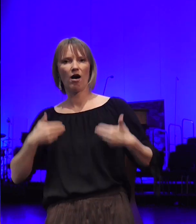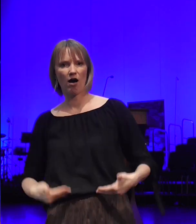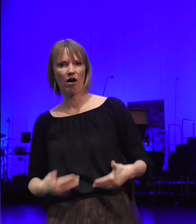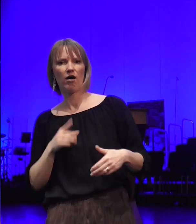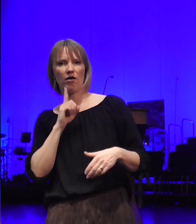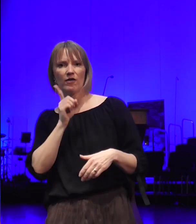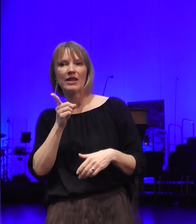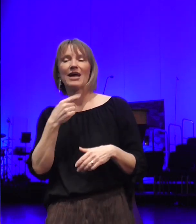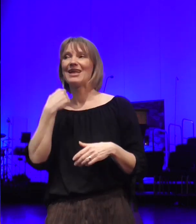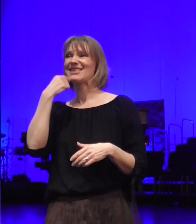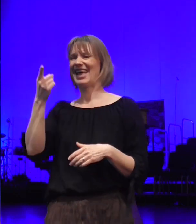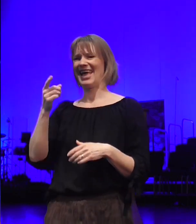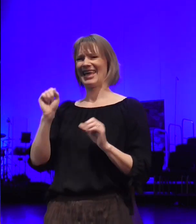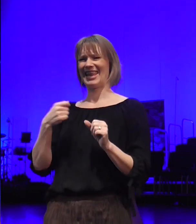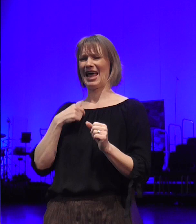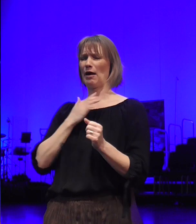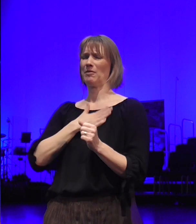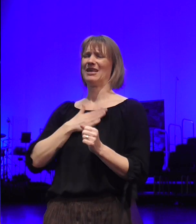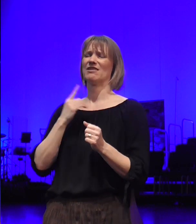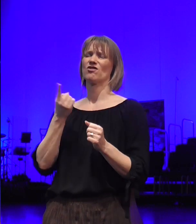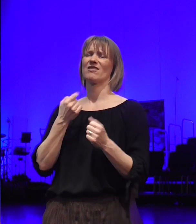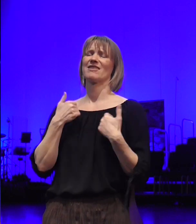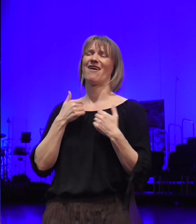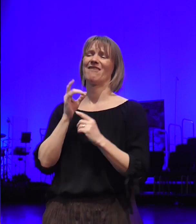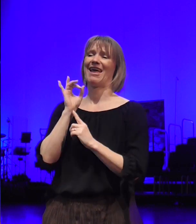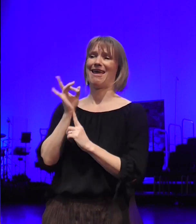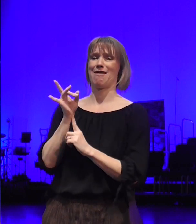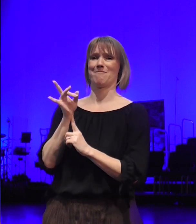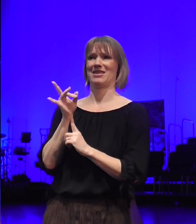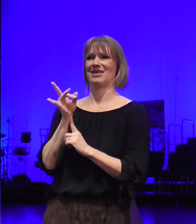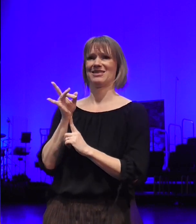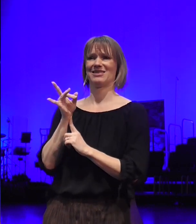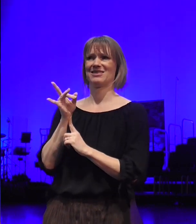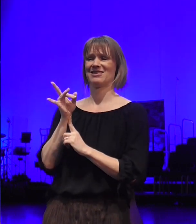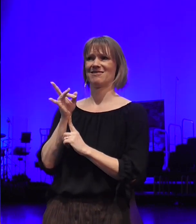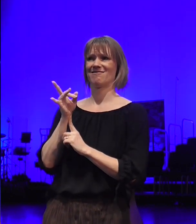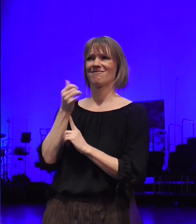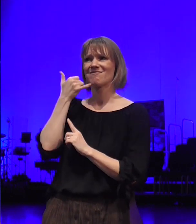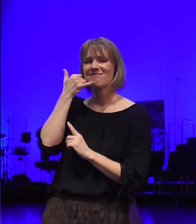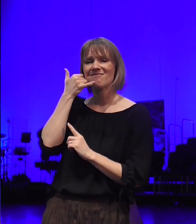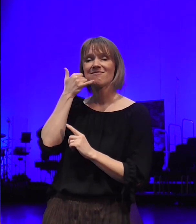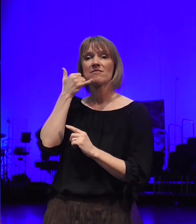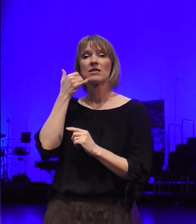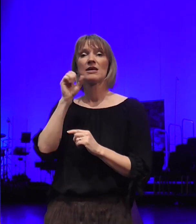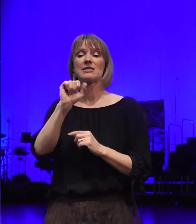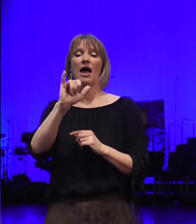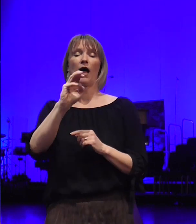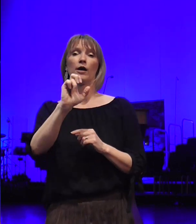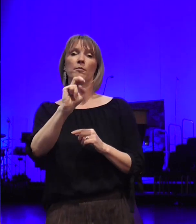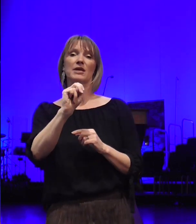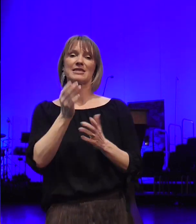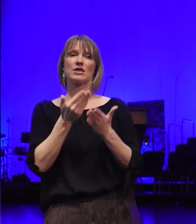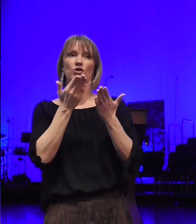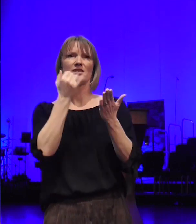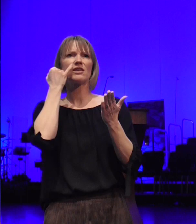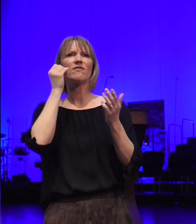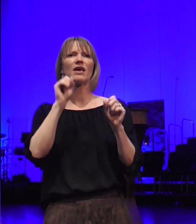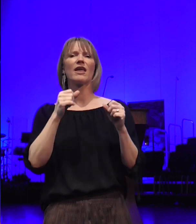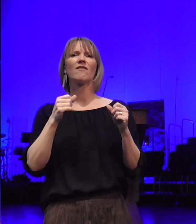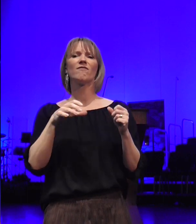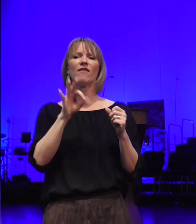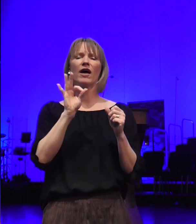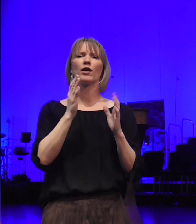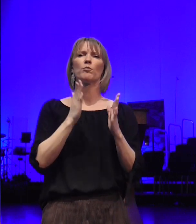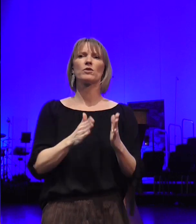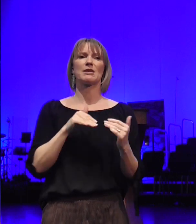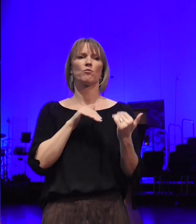are and saying, could I please just have 8 minutes? And Simon suggests that if we can find someone who can just be present with